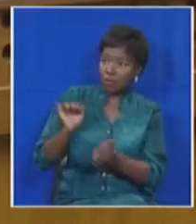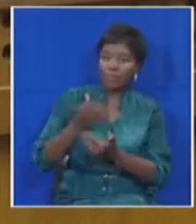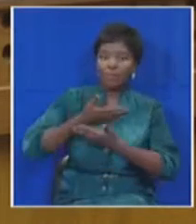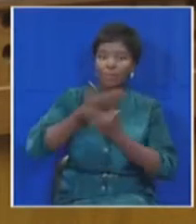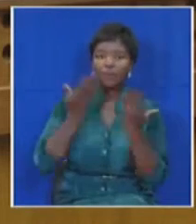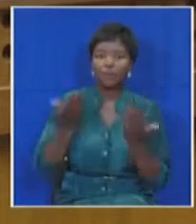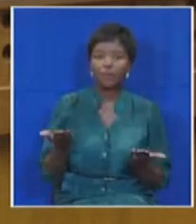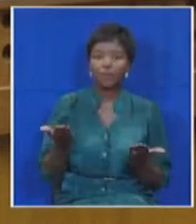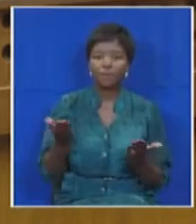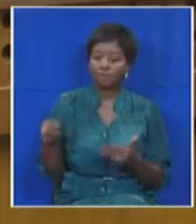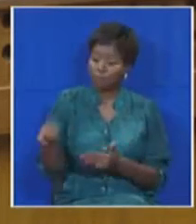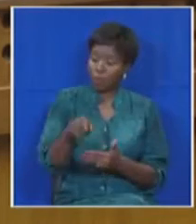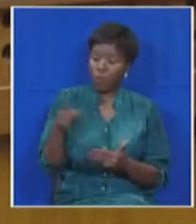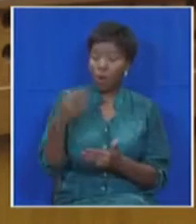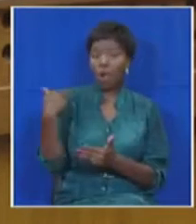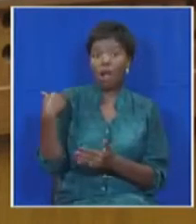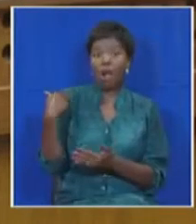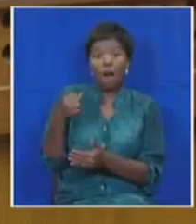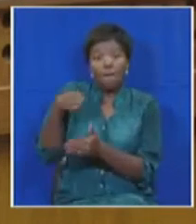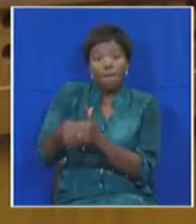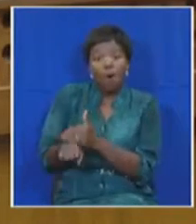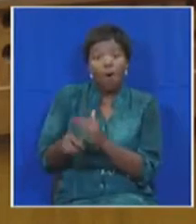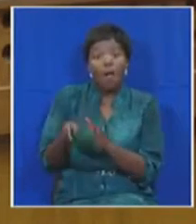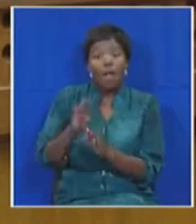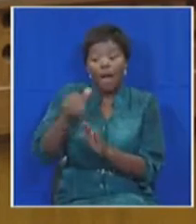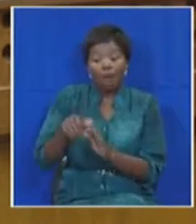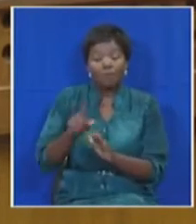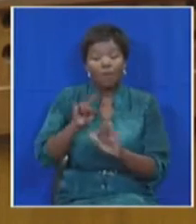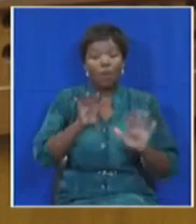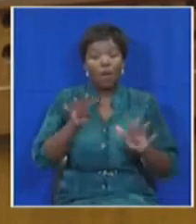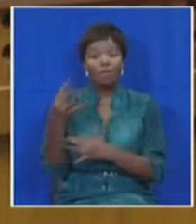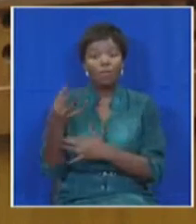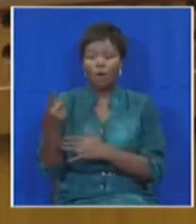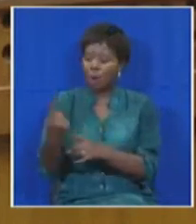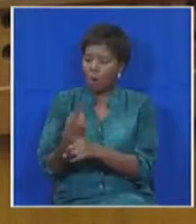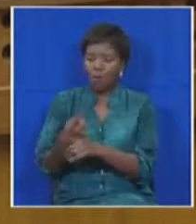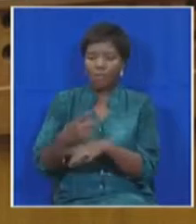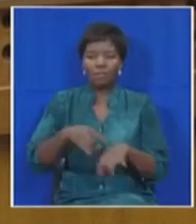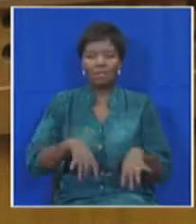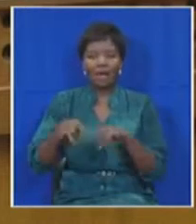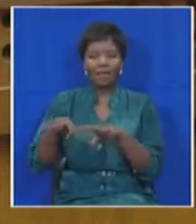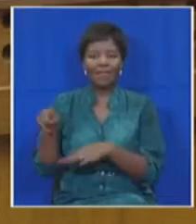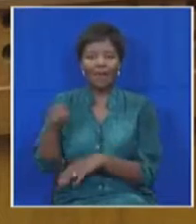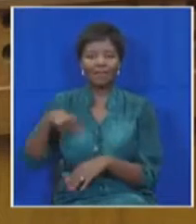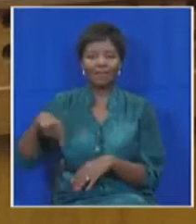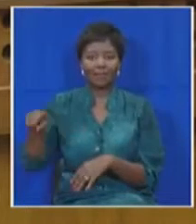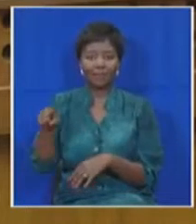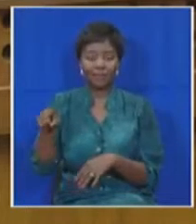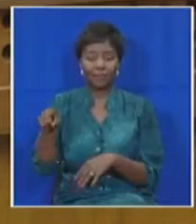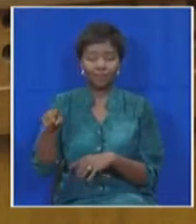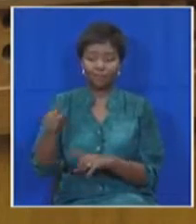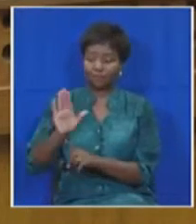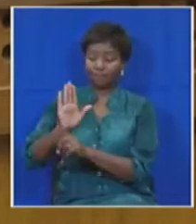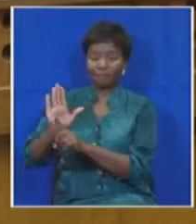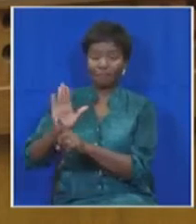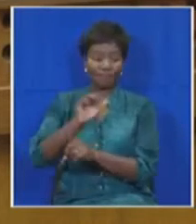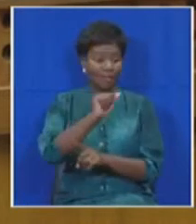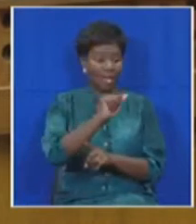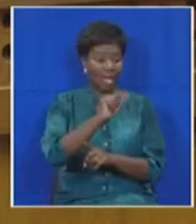are the born frees, but everywhere they are in chains. They have been forgotten by the